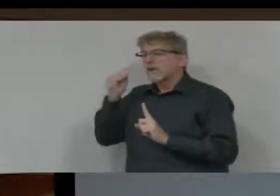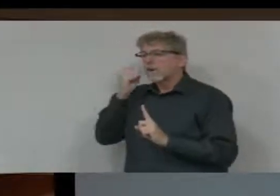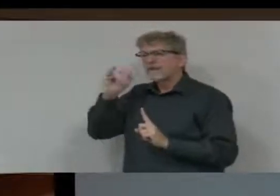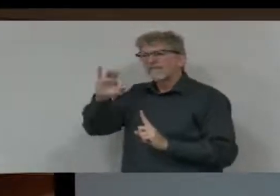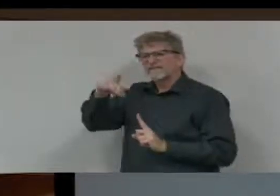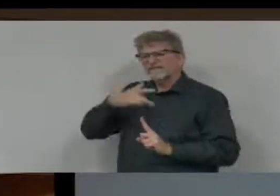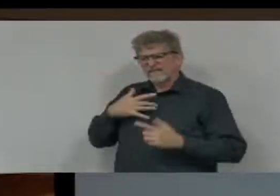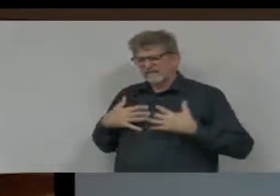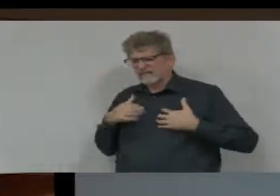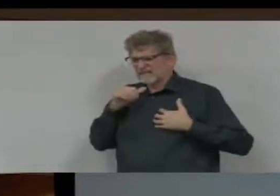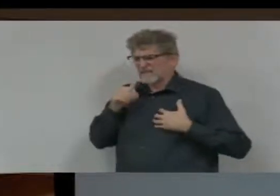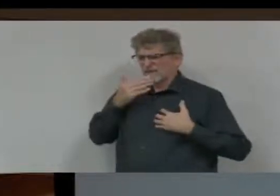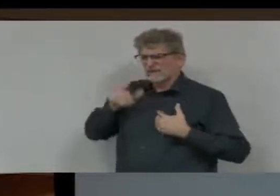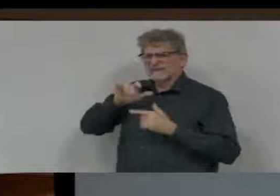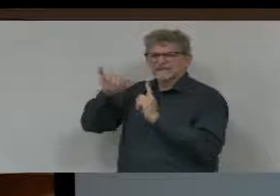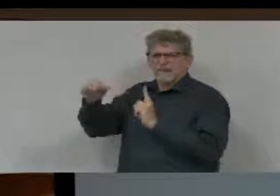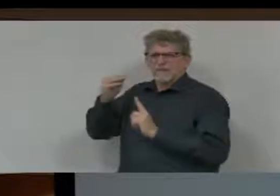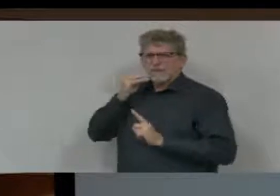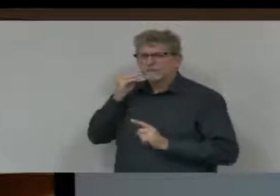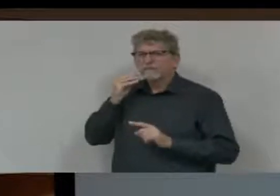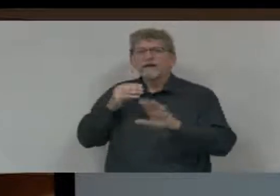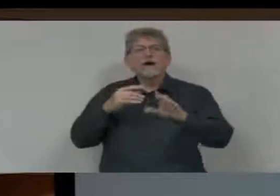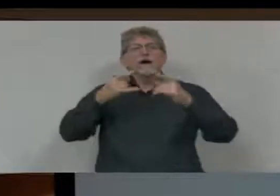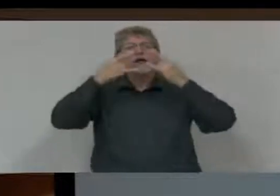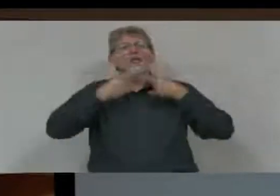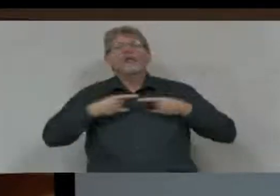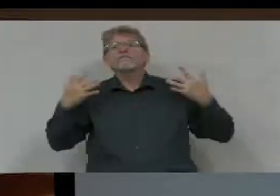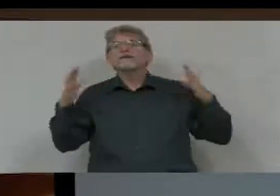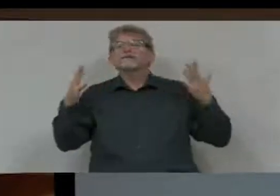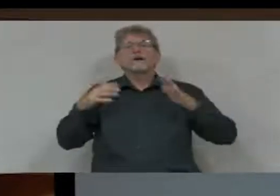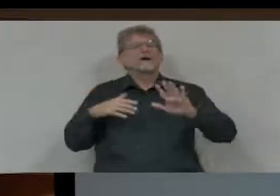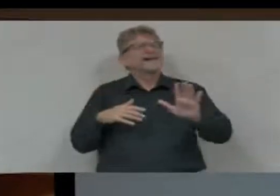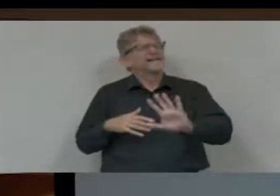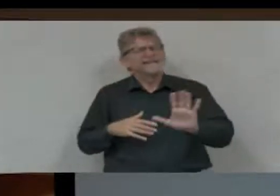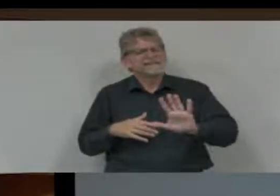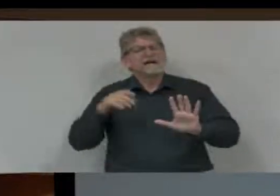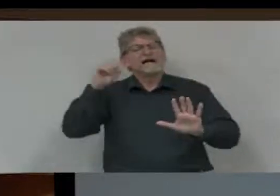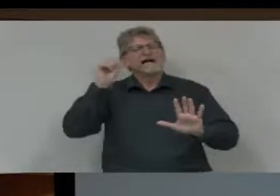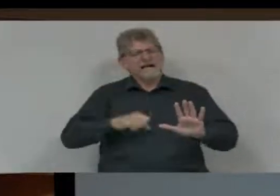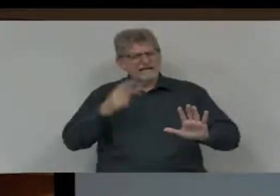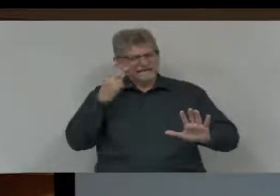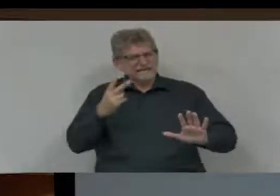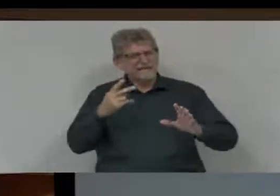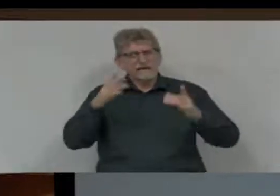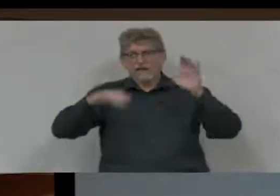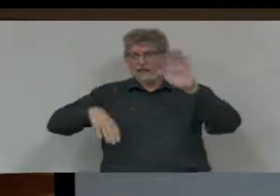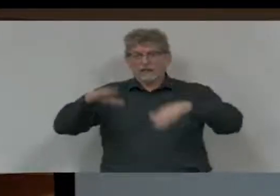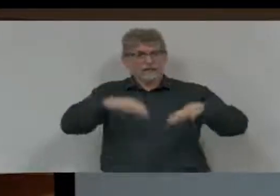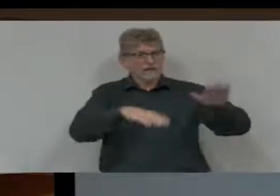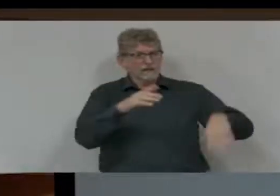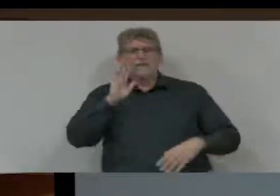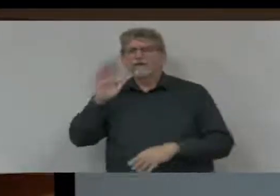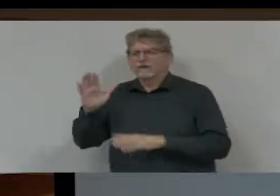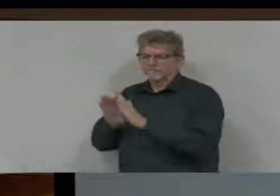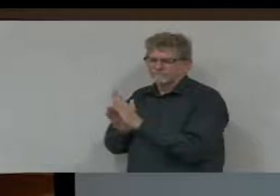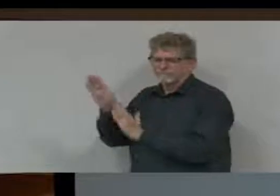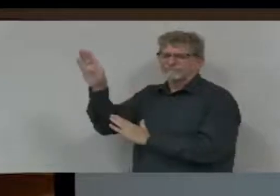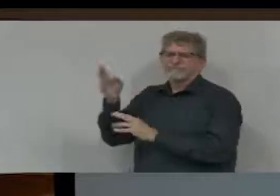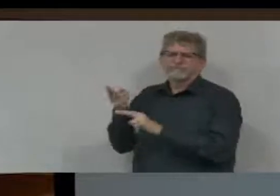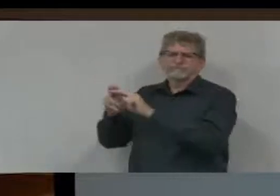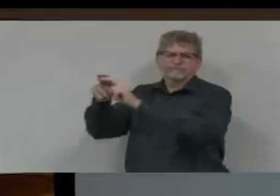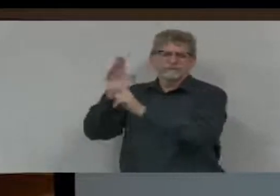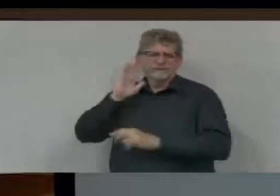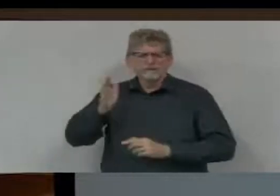could see another surge of infections. There are now 3 safe and effective COVID-19 vaccines available